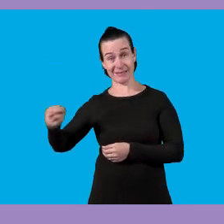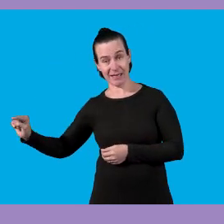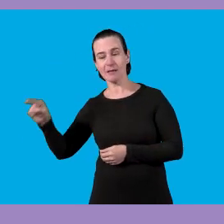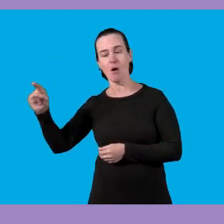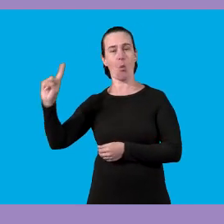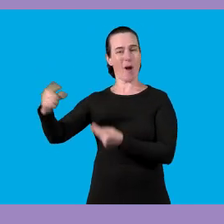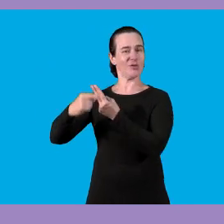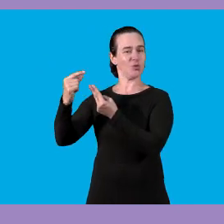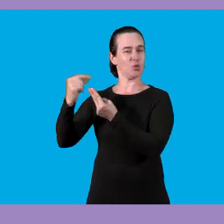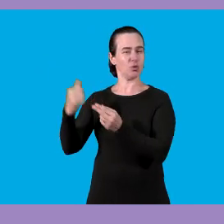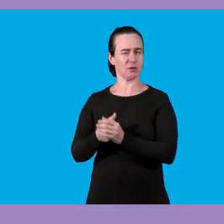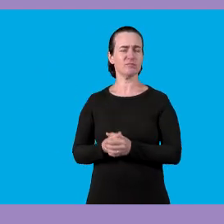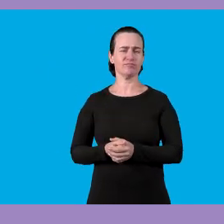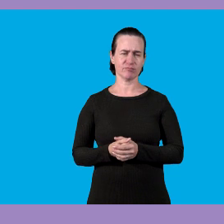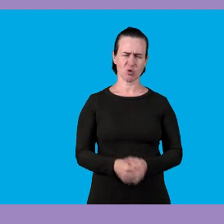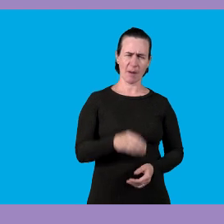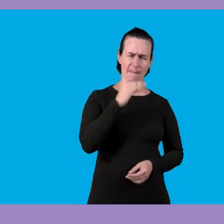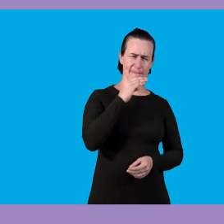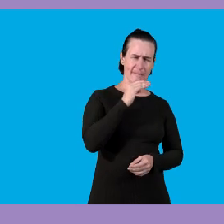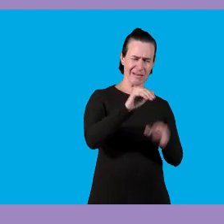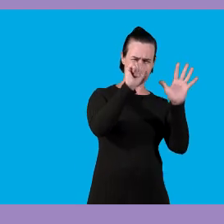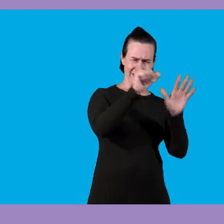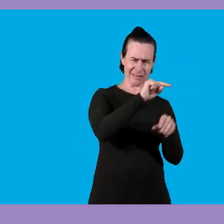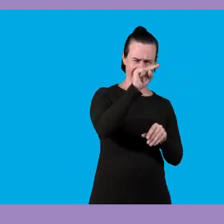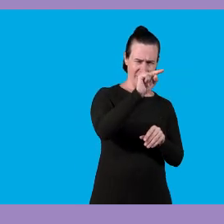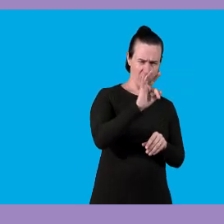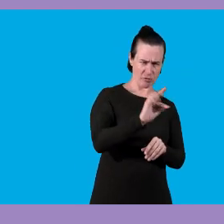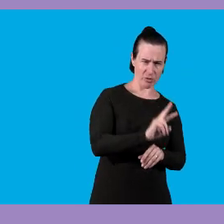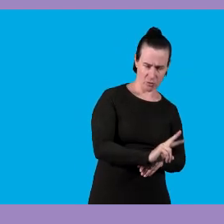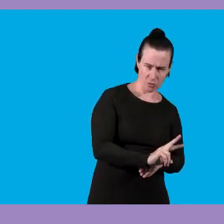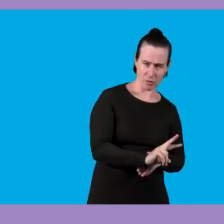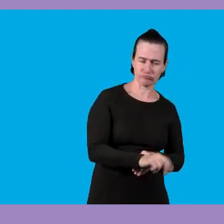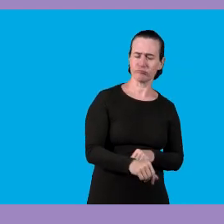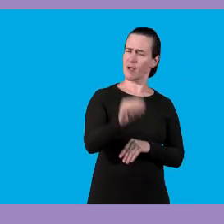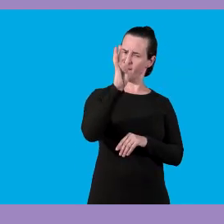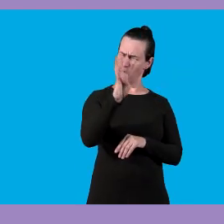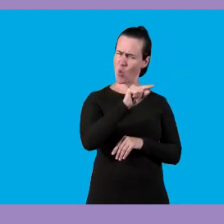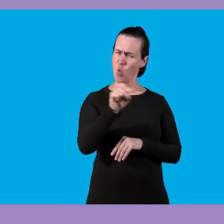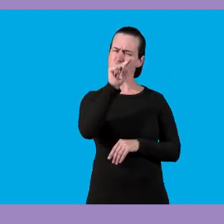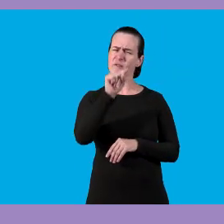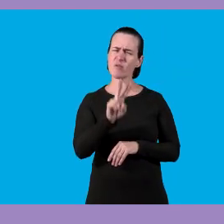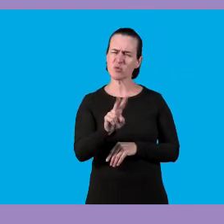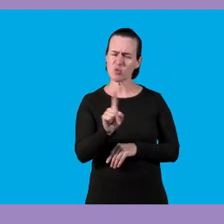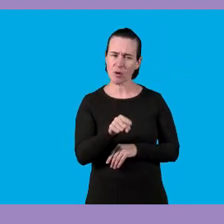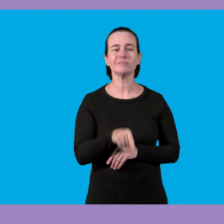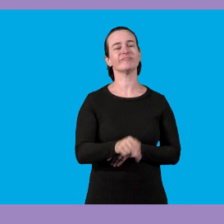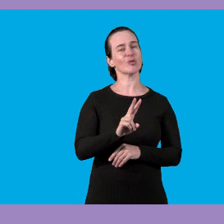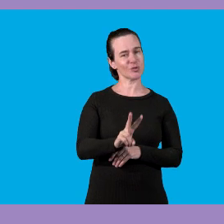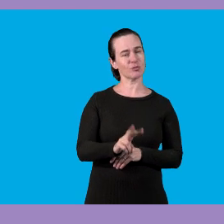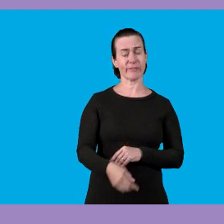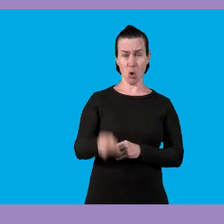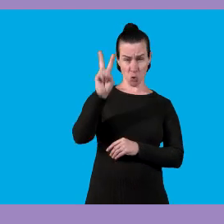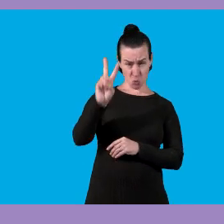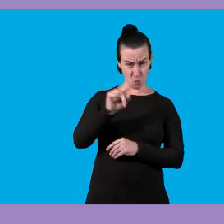which is 1. When we divide this, 3 divided by 2 would give us 2, 4 divided by 2 would give us